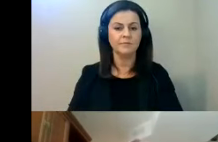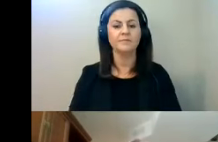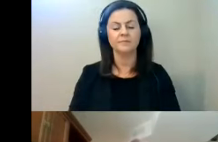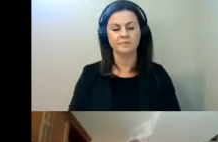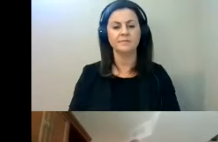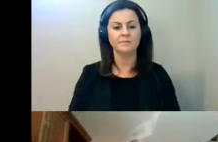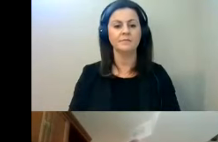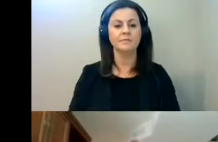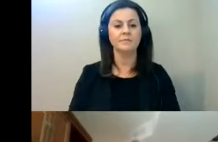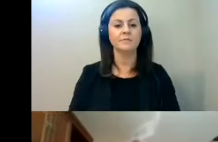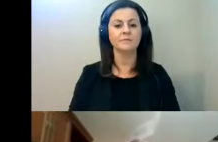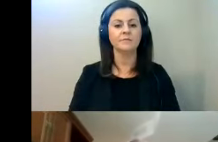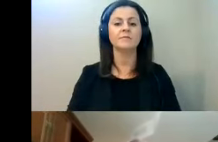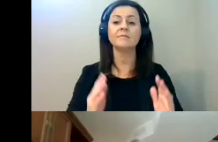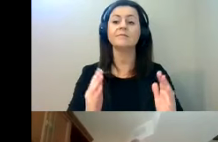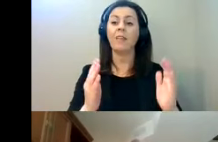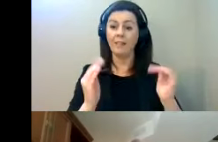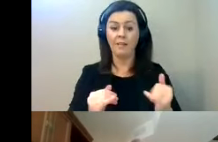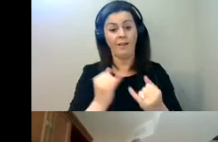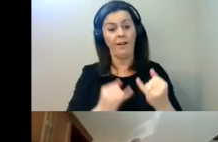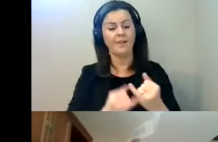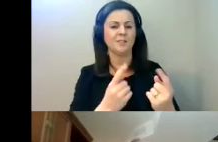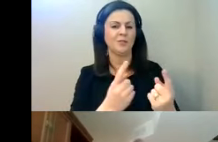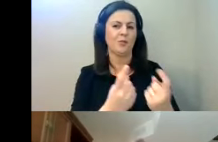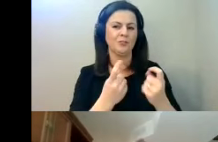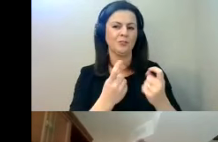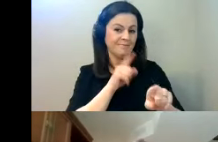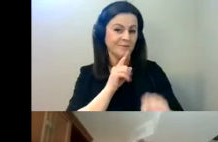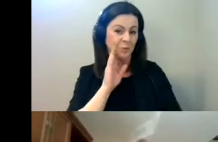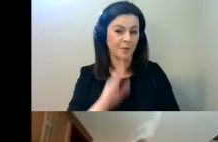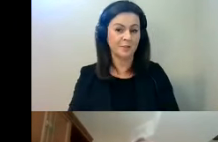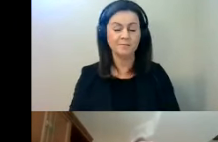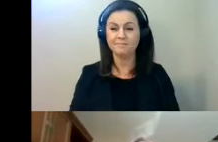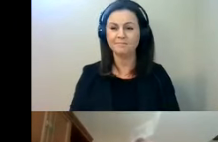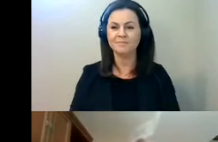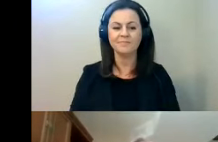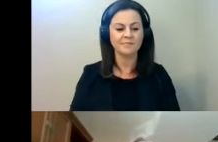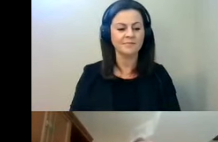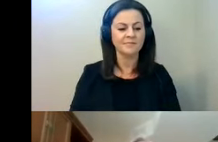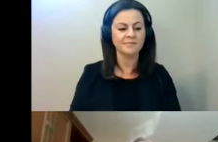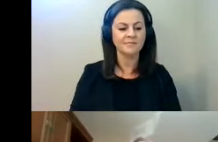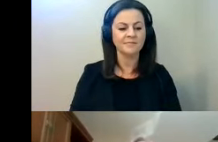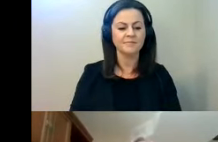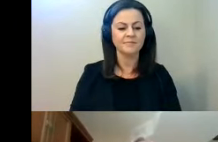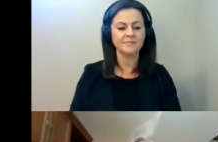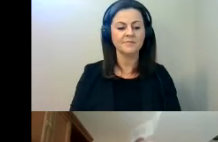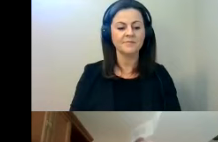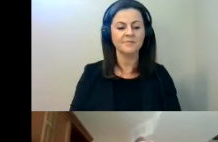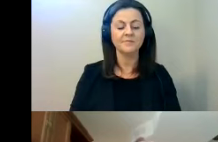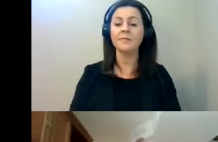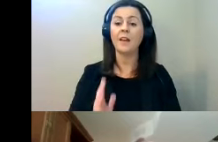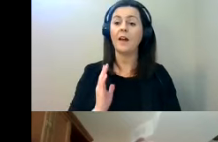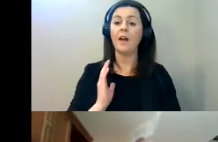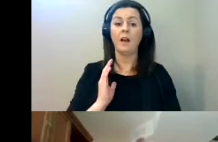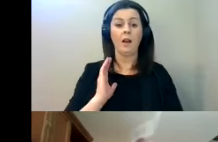and then we're going to answer your questions. So let's get started. Contextually, our population is